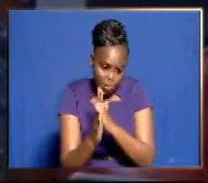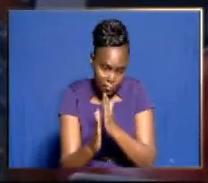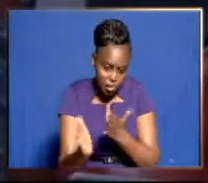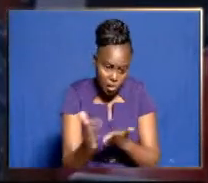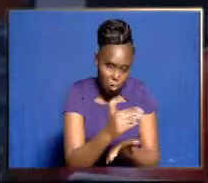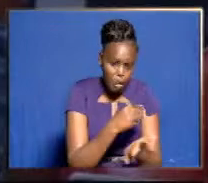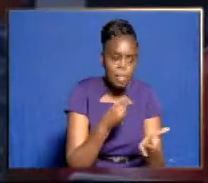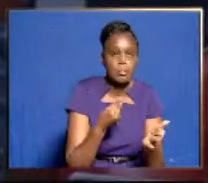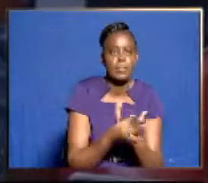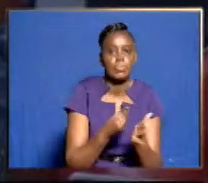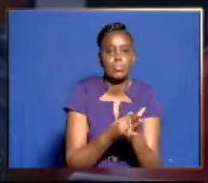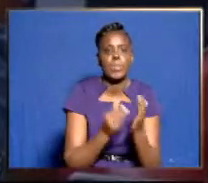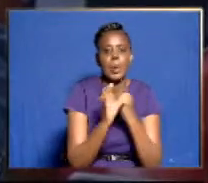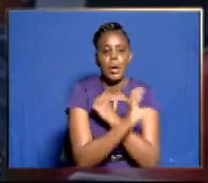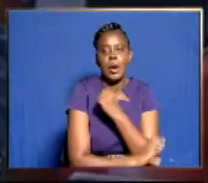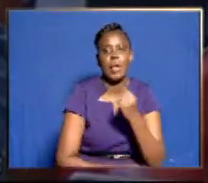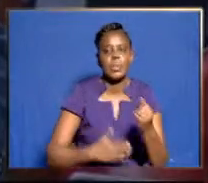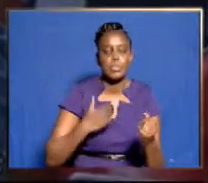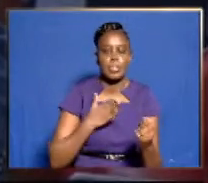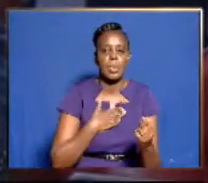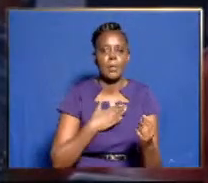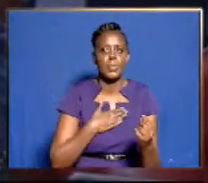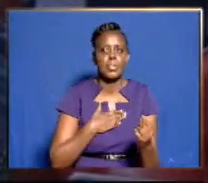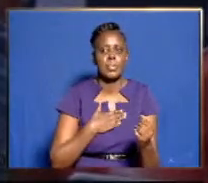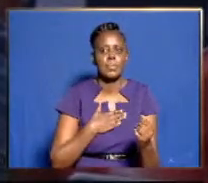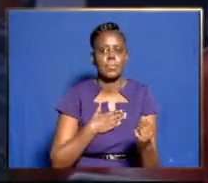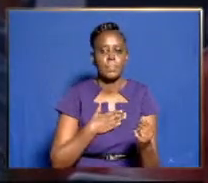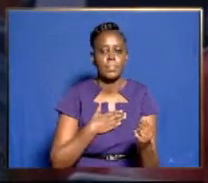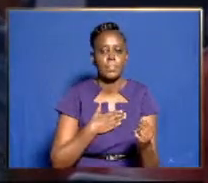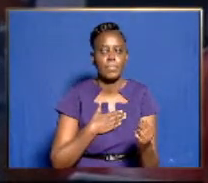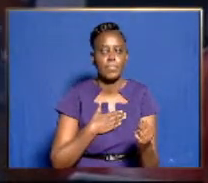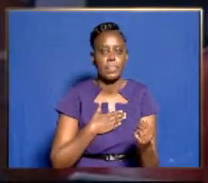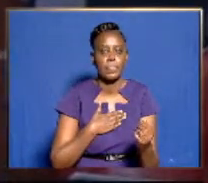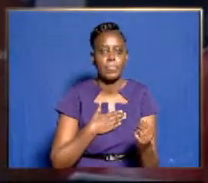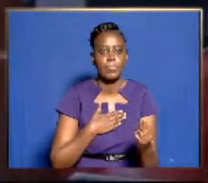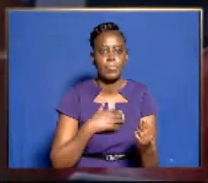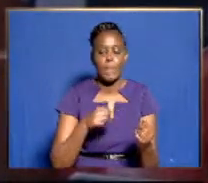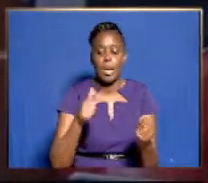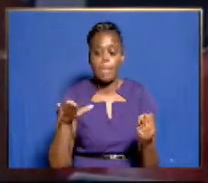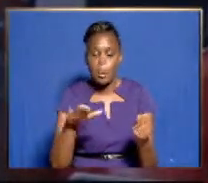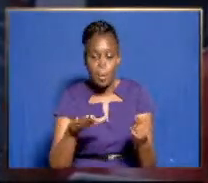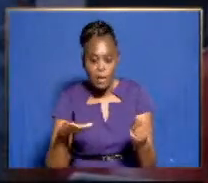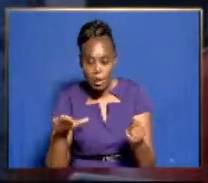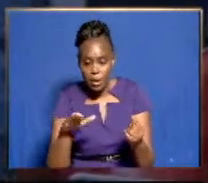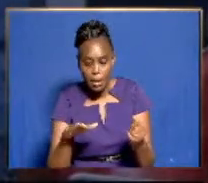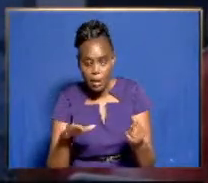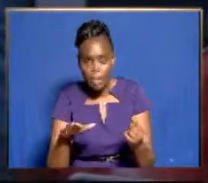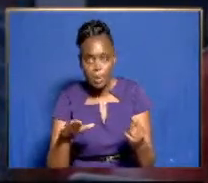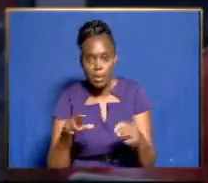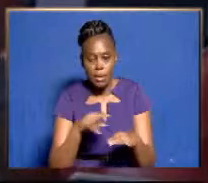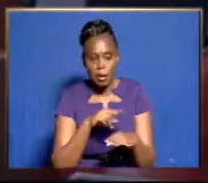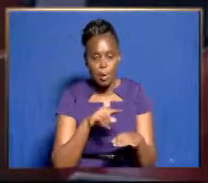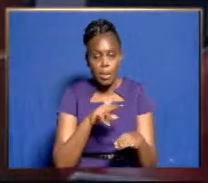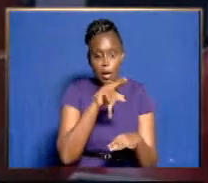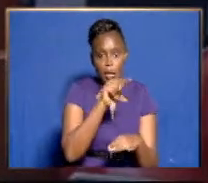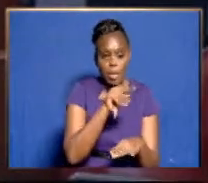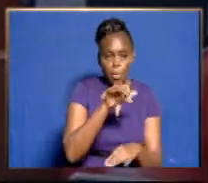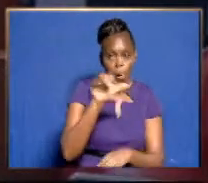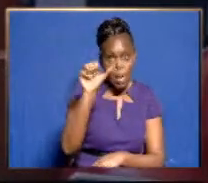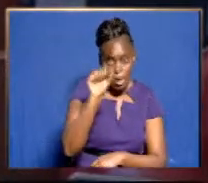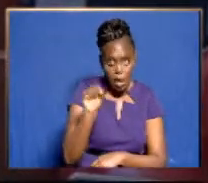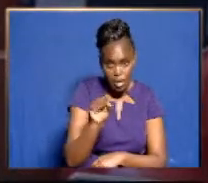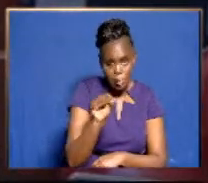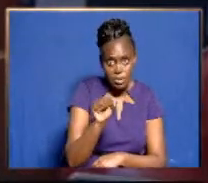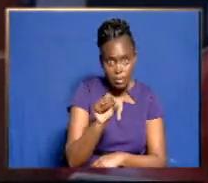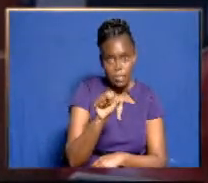revenue for our country, Honorable Speaker. Another area is the National Youth Service, which is